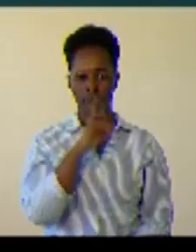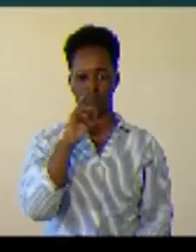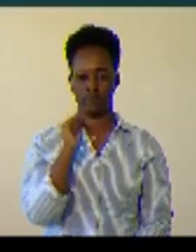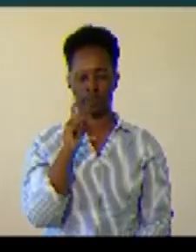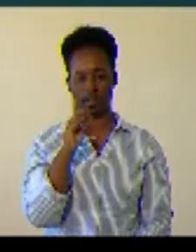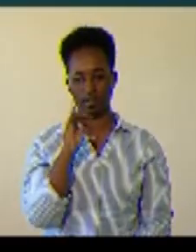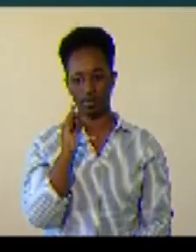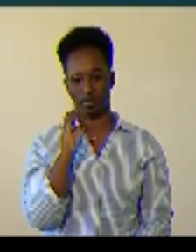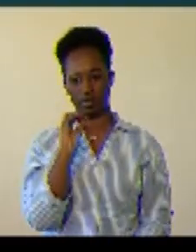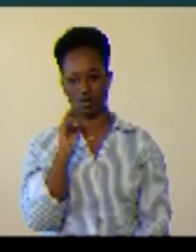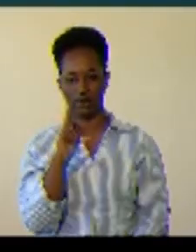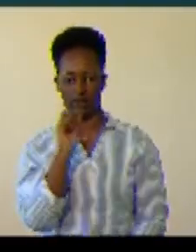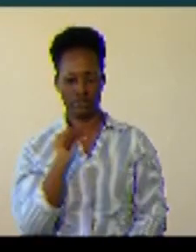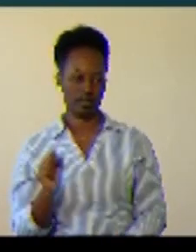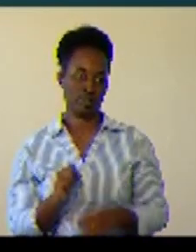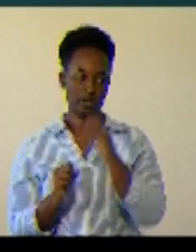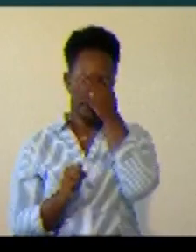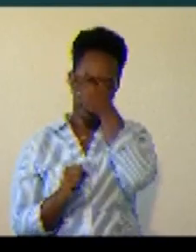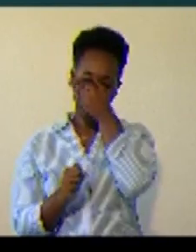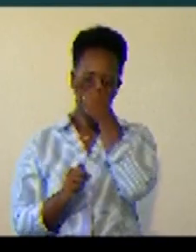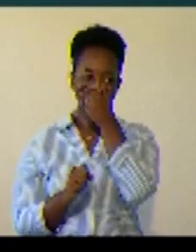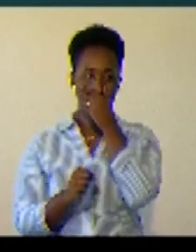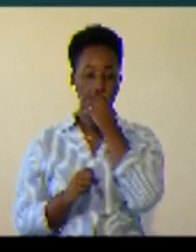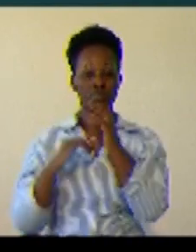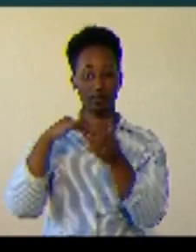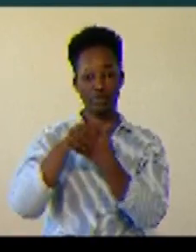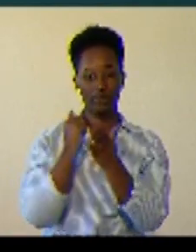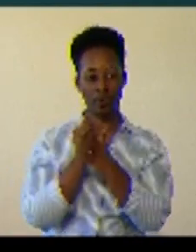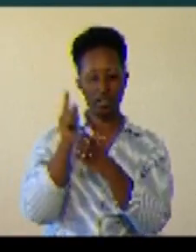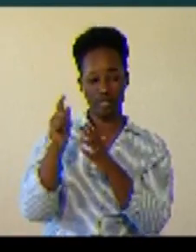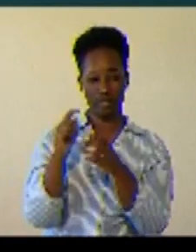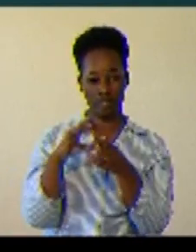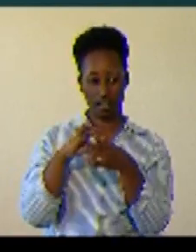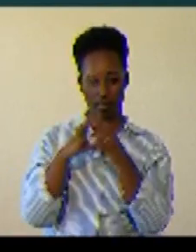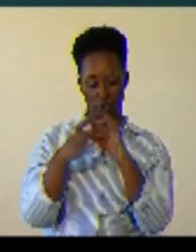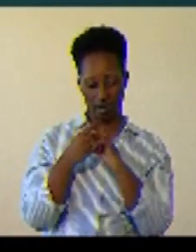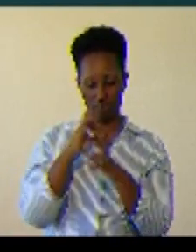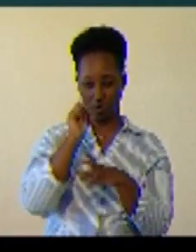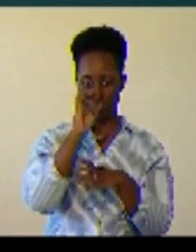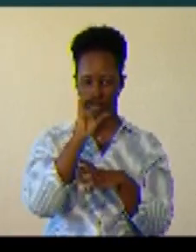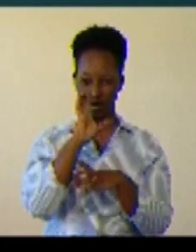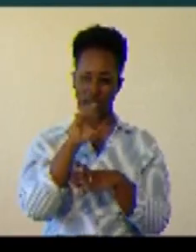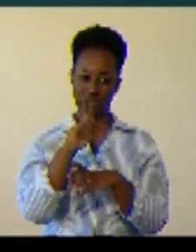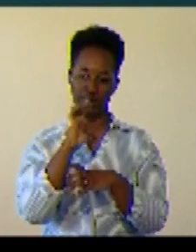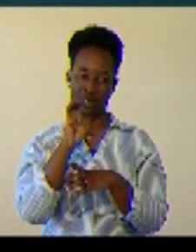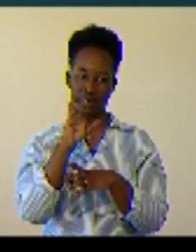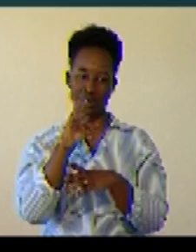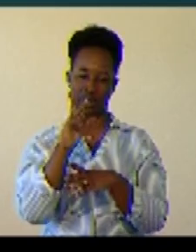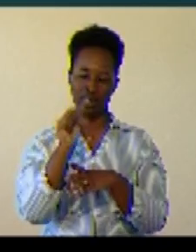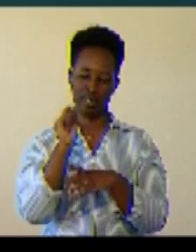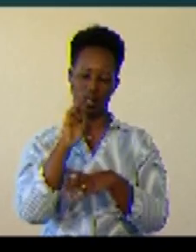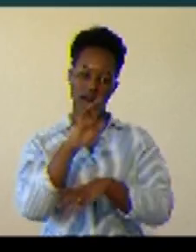point increases as we go down the group because the intermolecular forces become stronger. So the right answer is